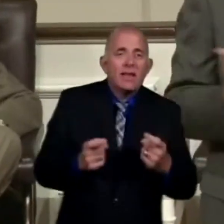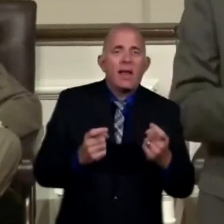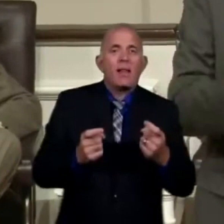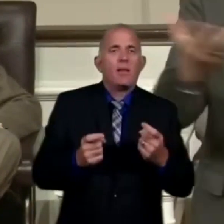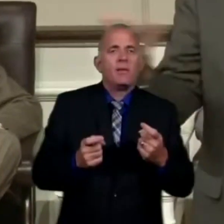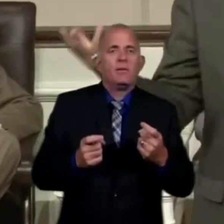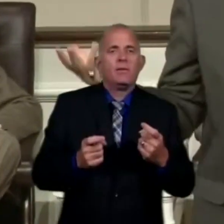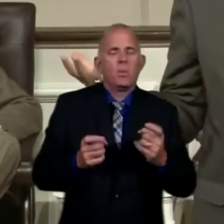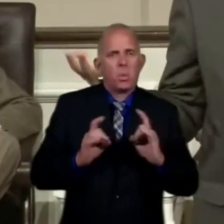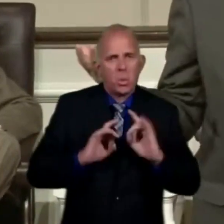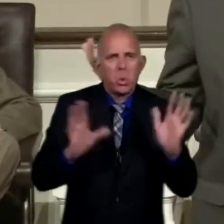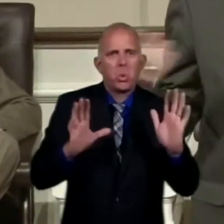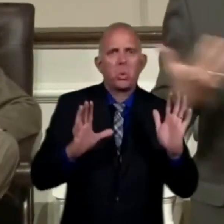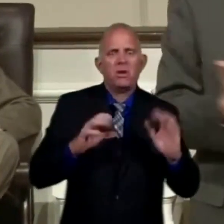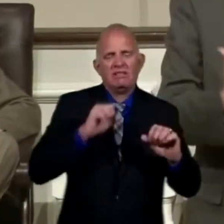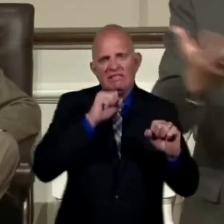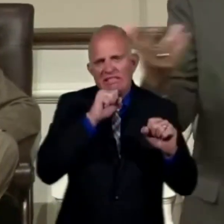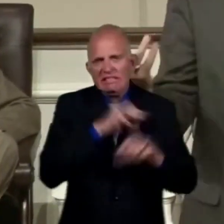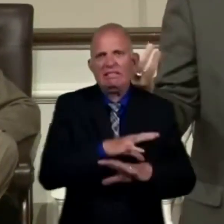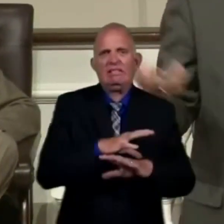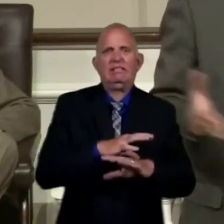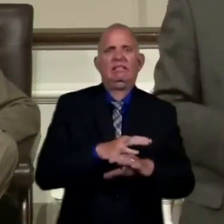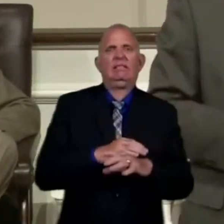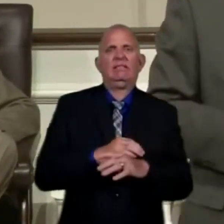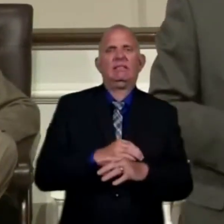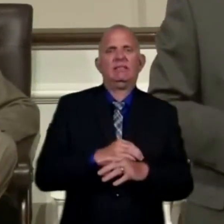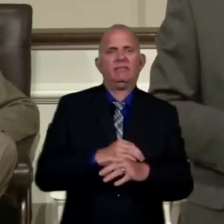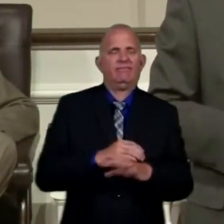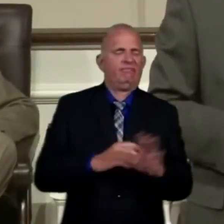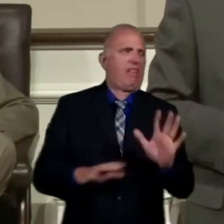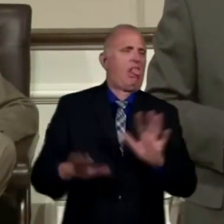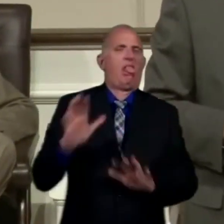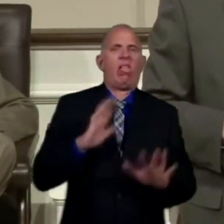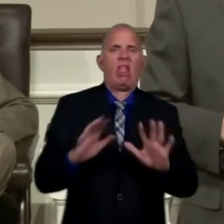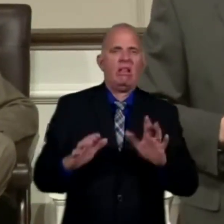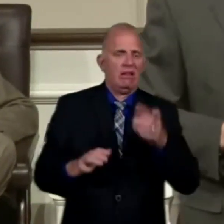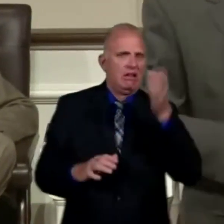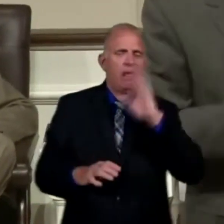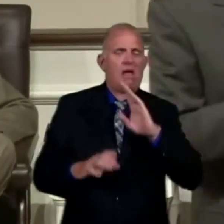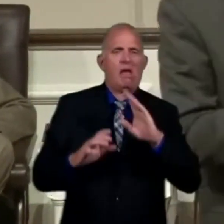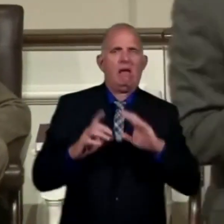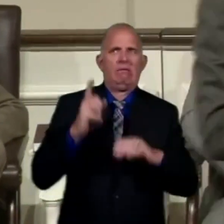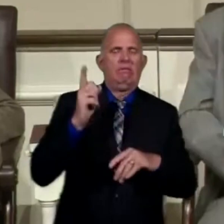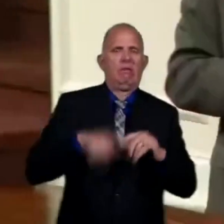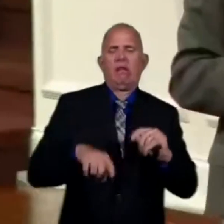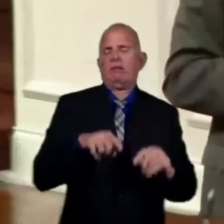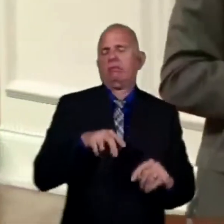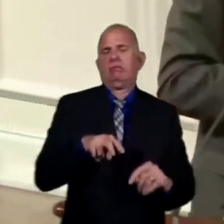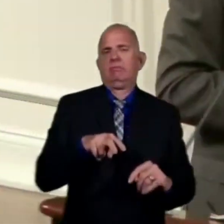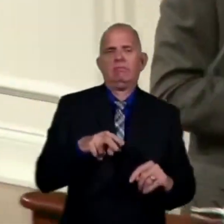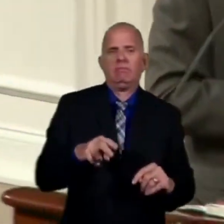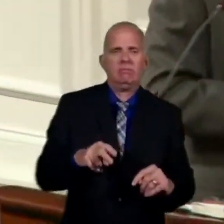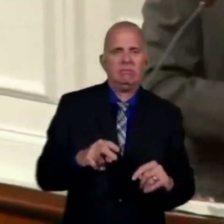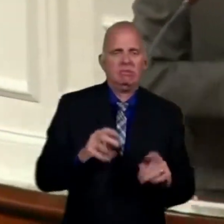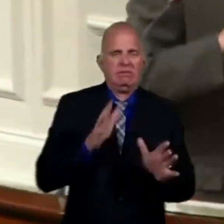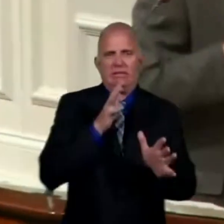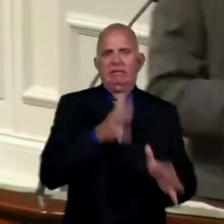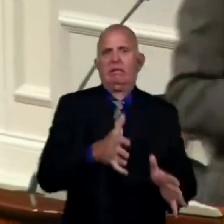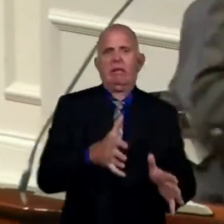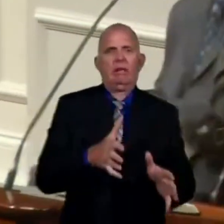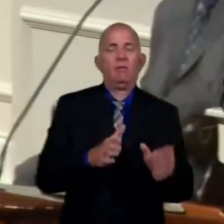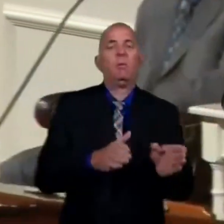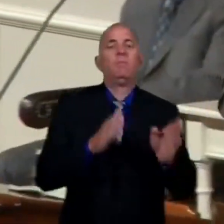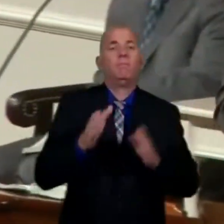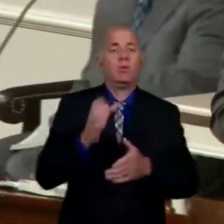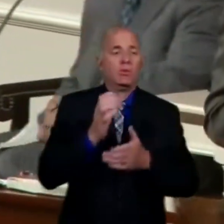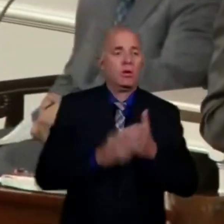dastardly, perverted, abominable sins in chapter 1. Rank sins. Chapter 2 is